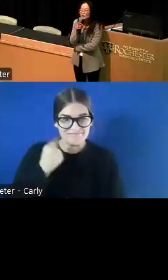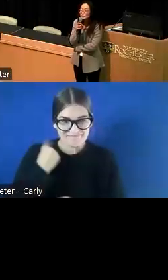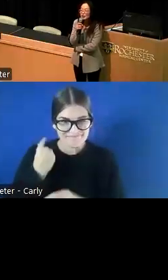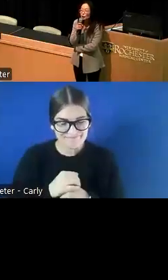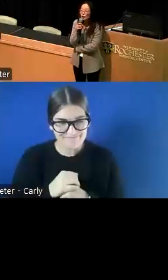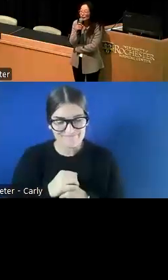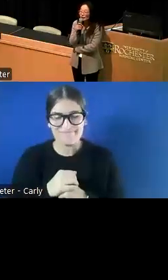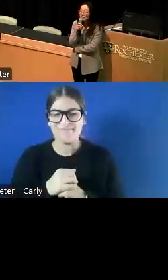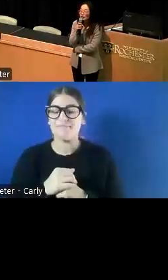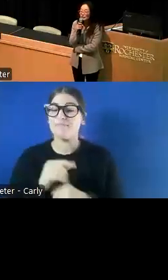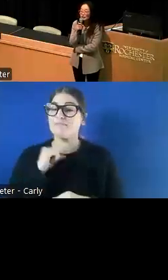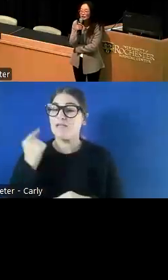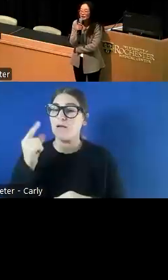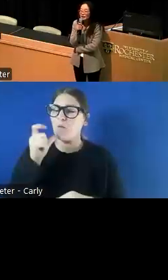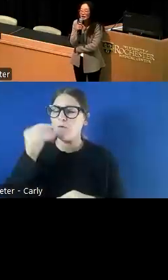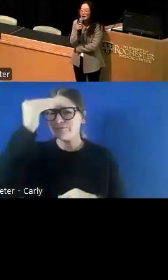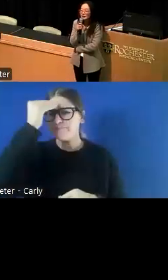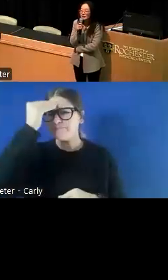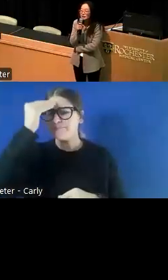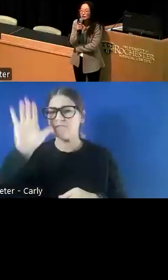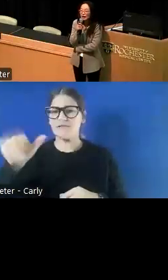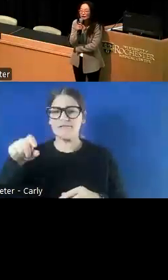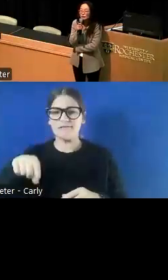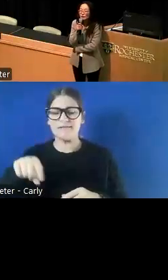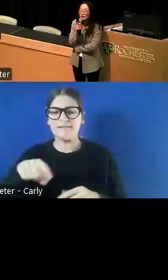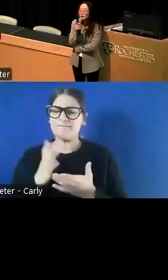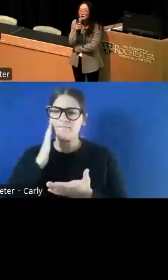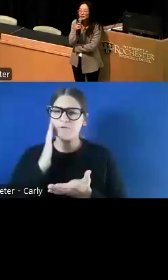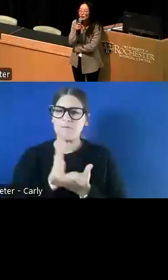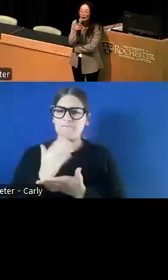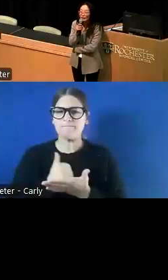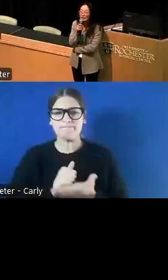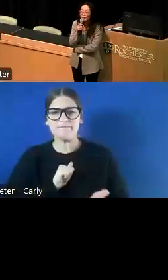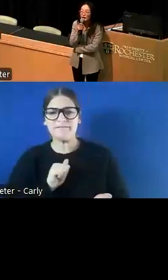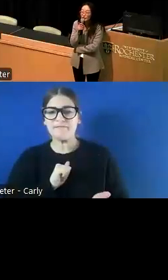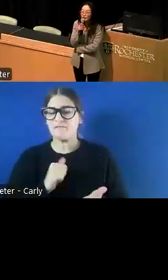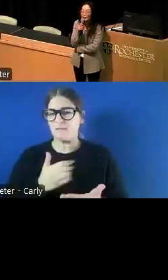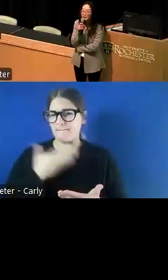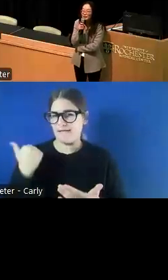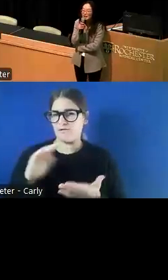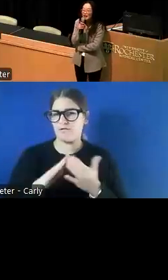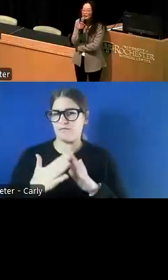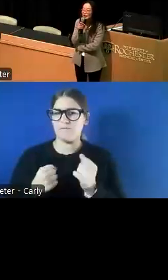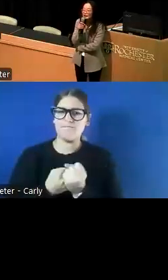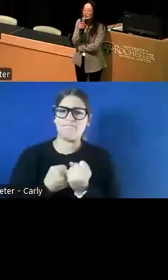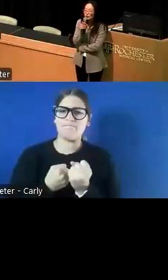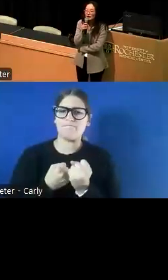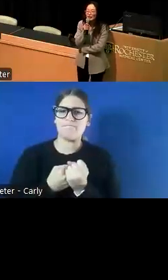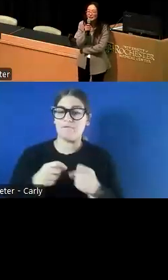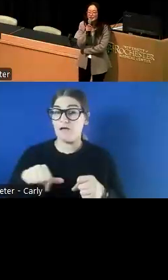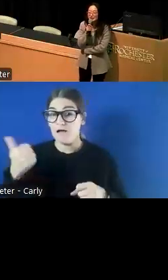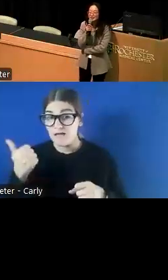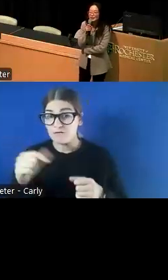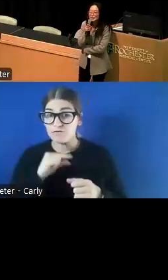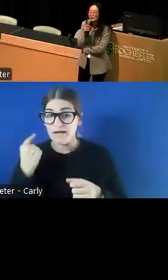to really be aware of their needs tend to have more of a community around them with other chaplains, and they usually work